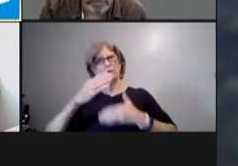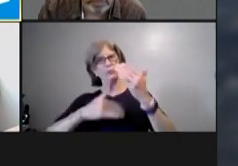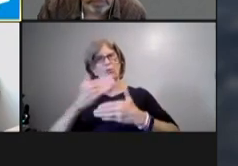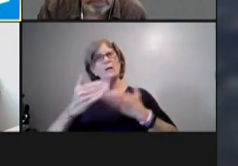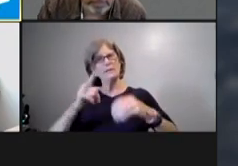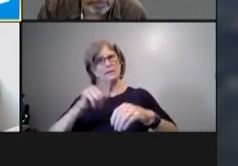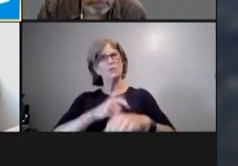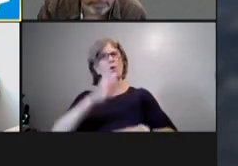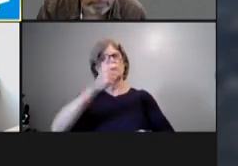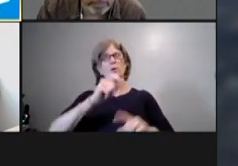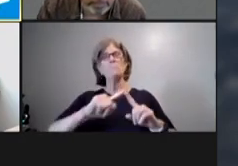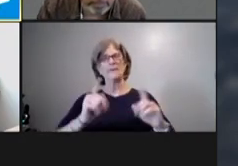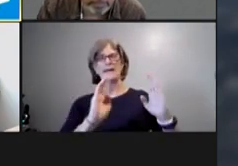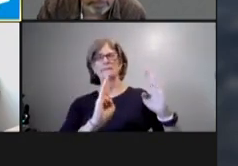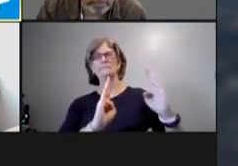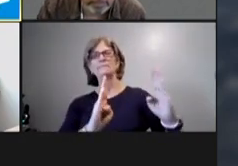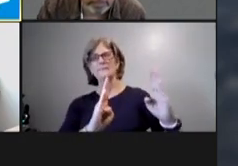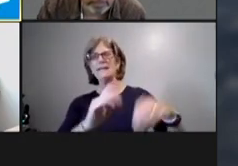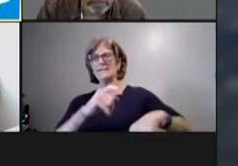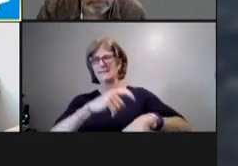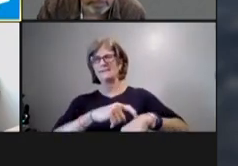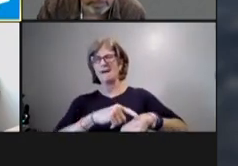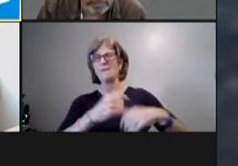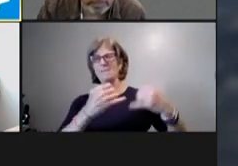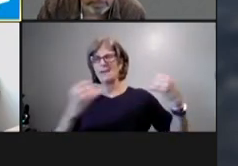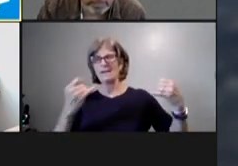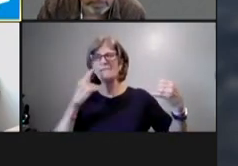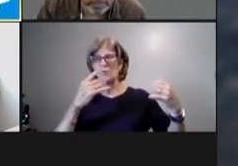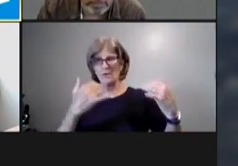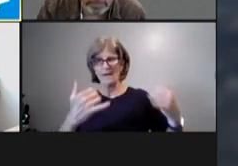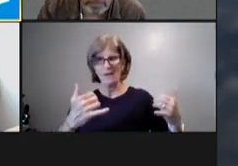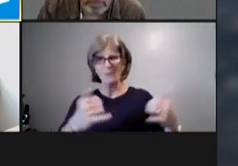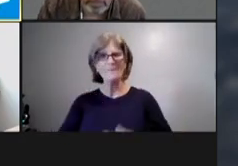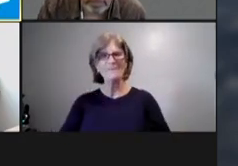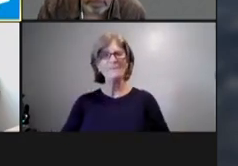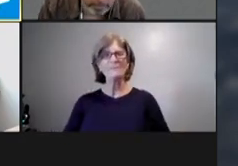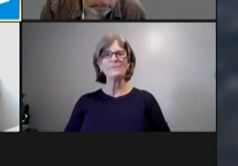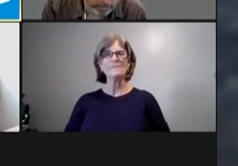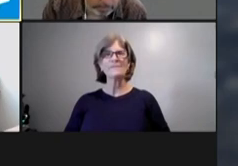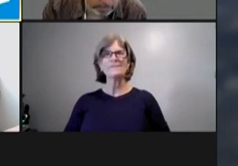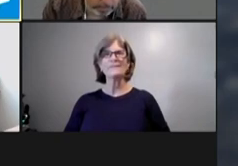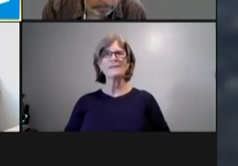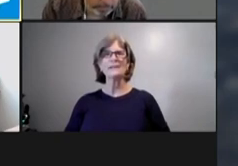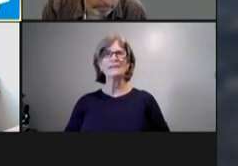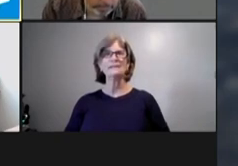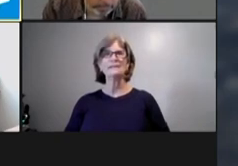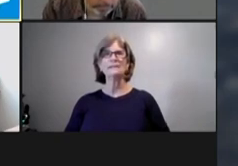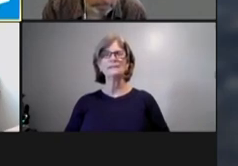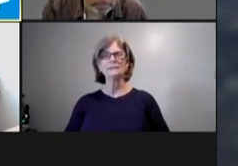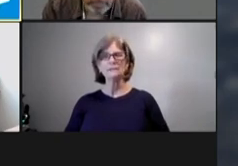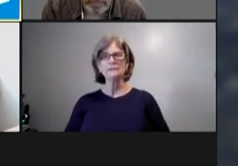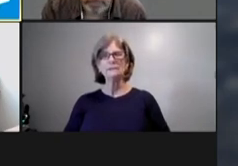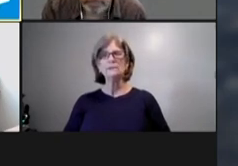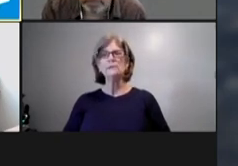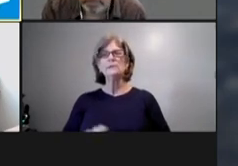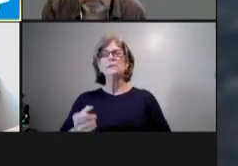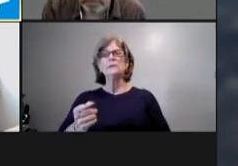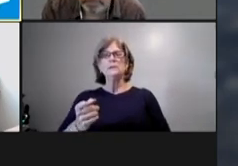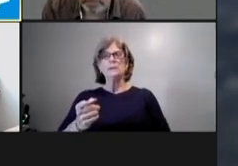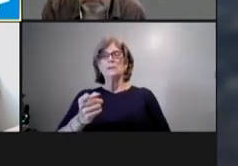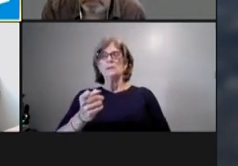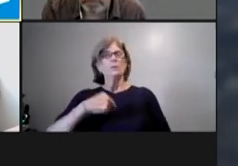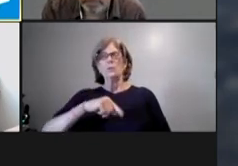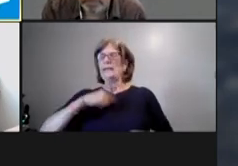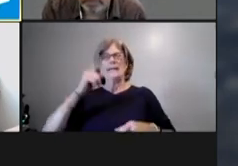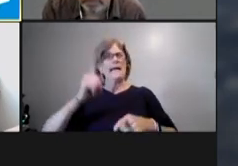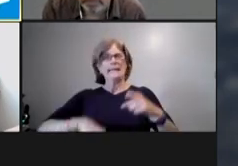that is the window that we will currently be operating under. We will not be able to accept